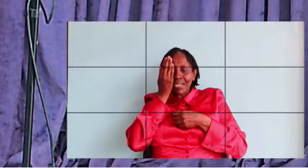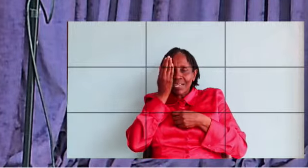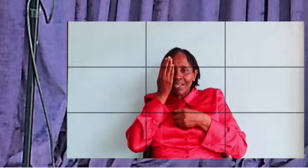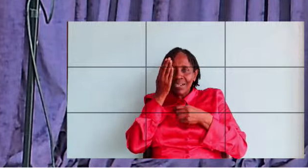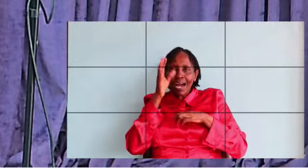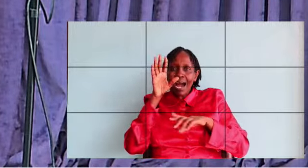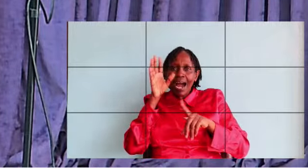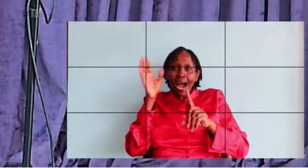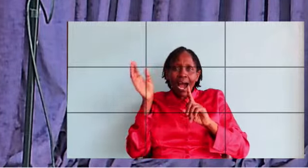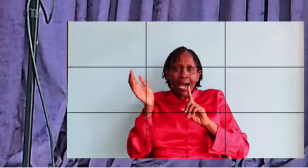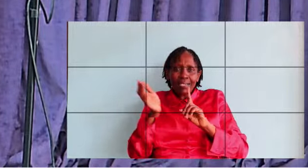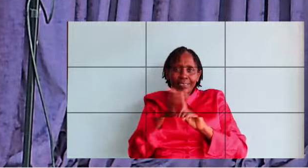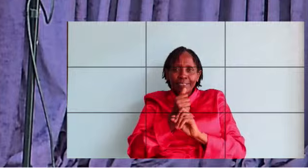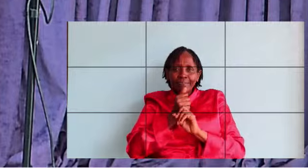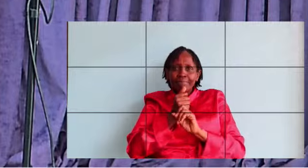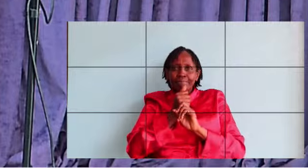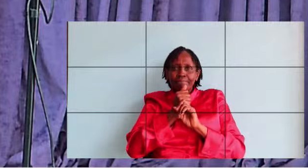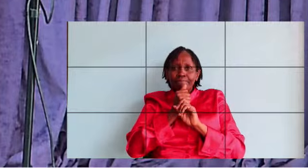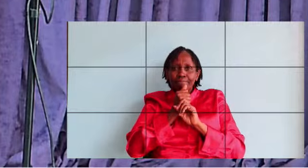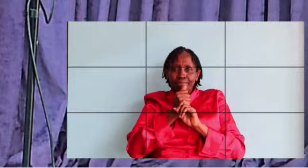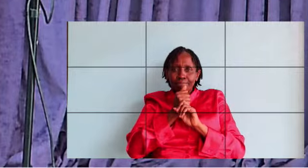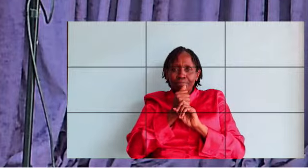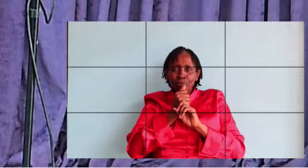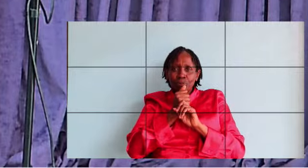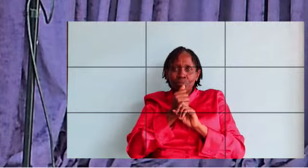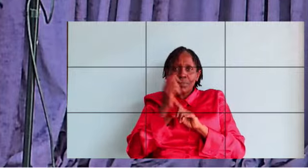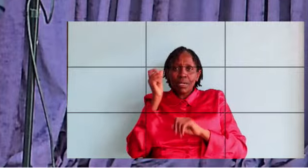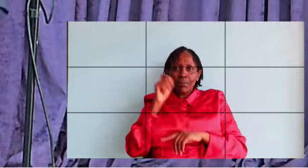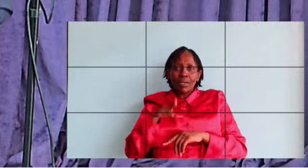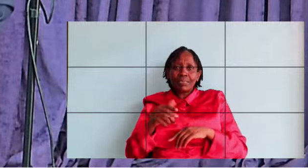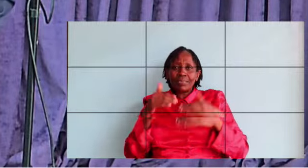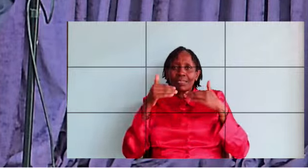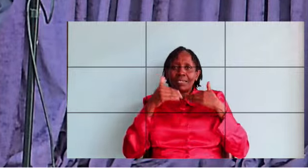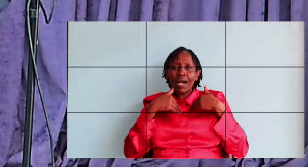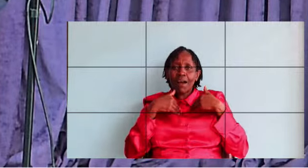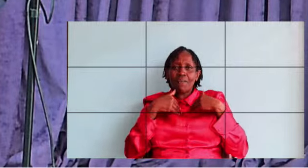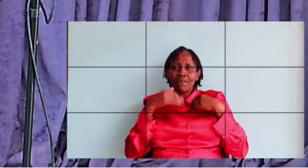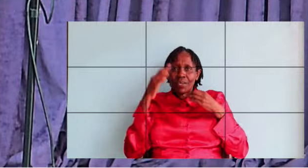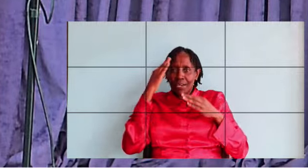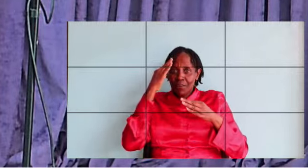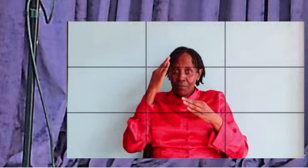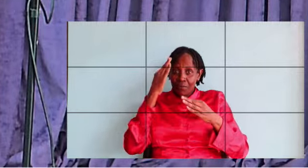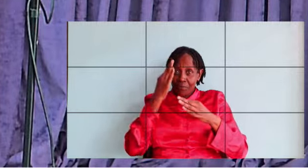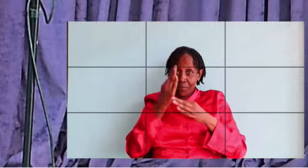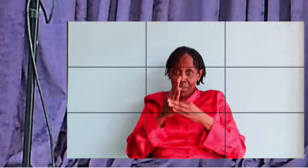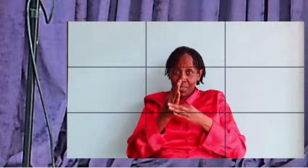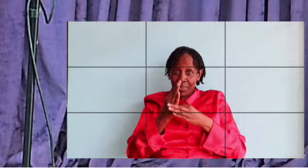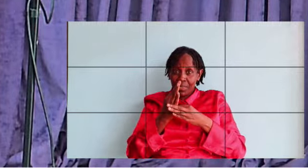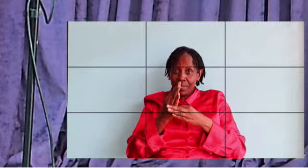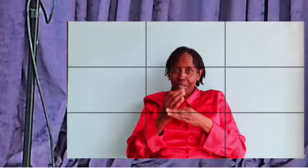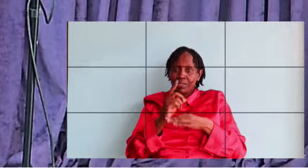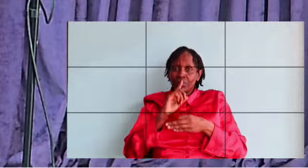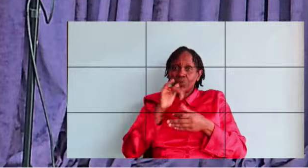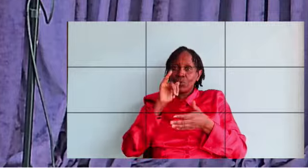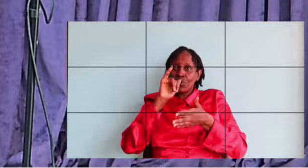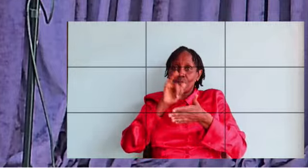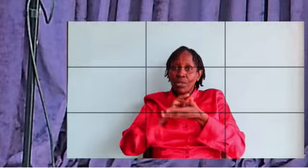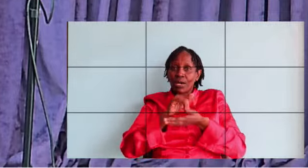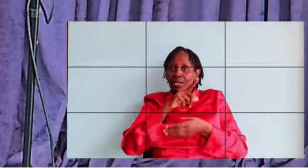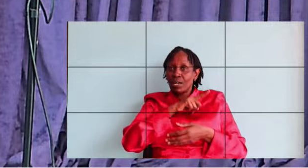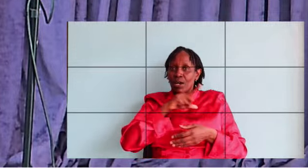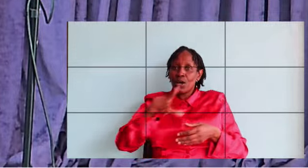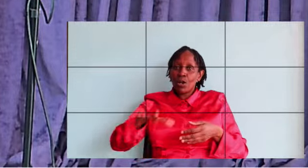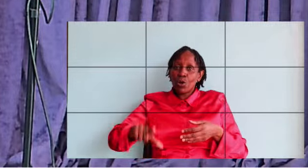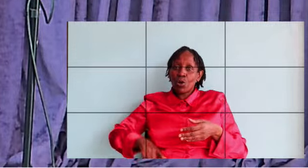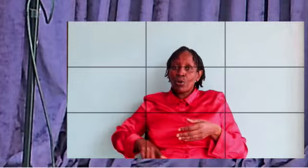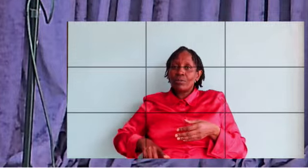we must be willing to step out in faith and be involved so that then Lord can release the